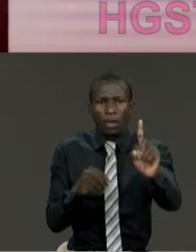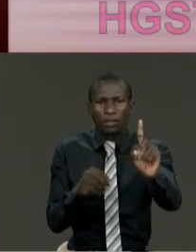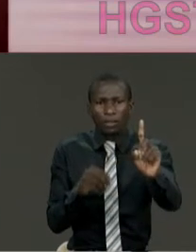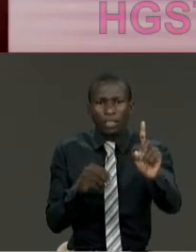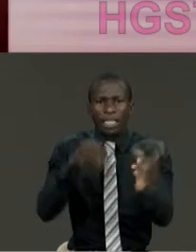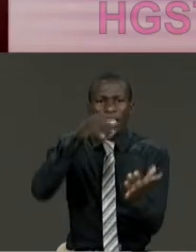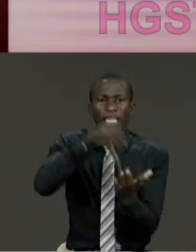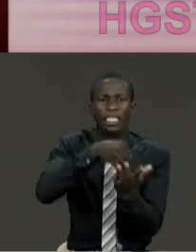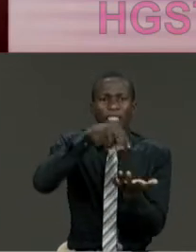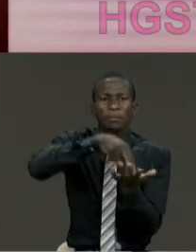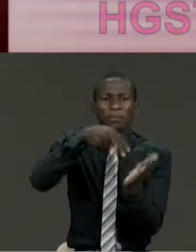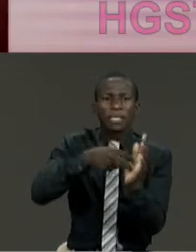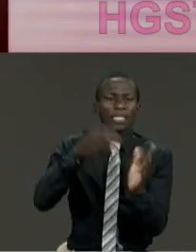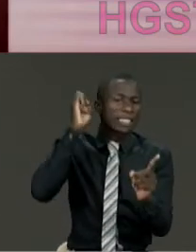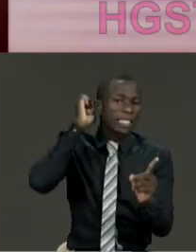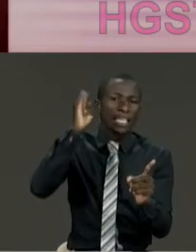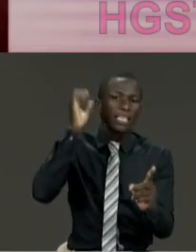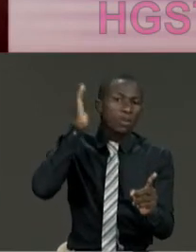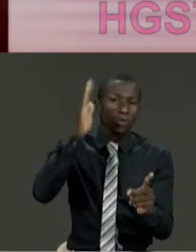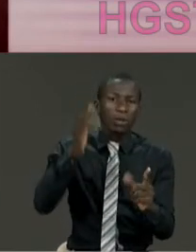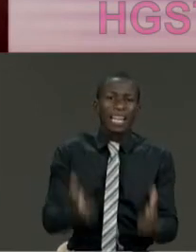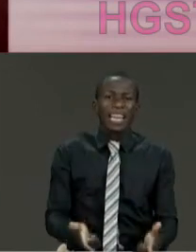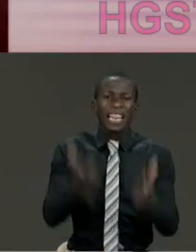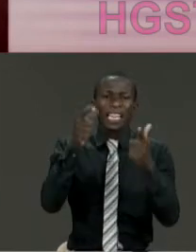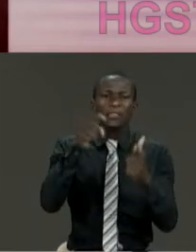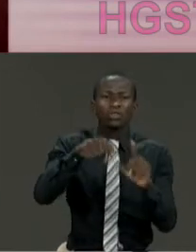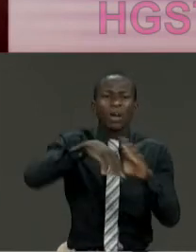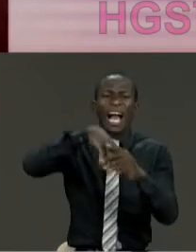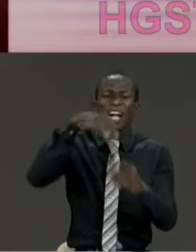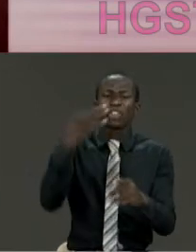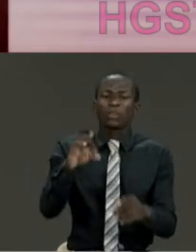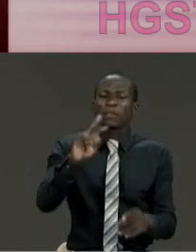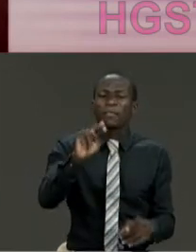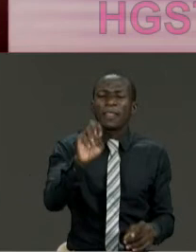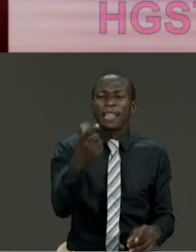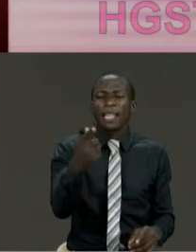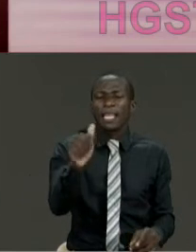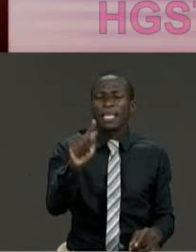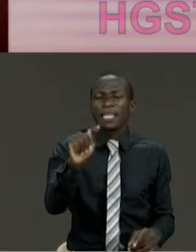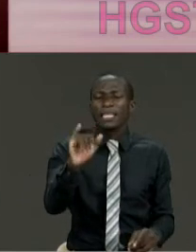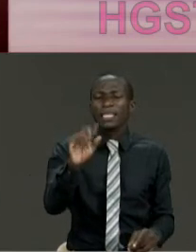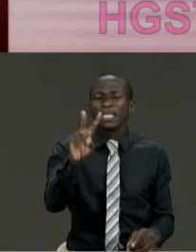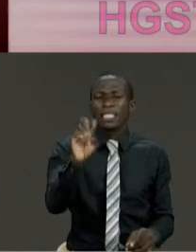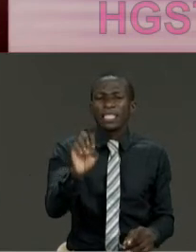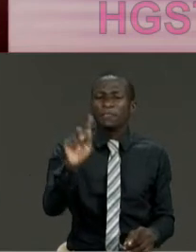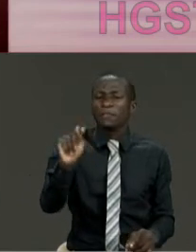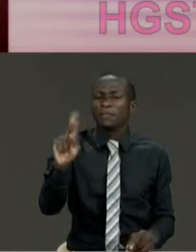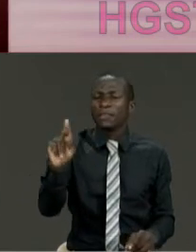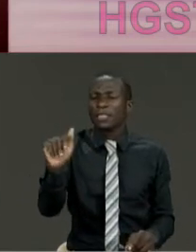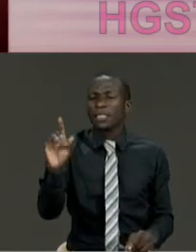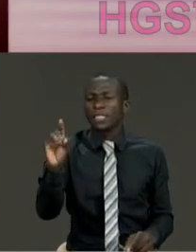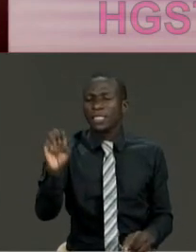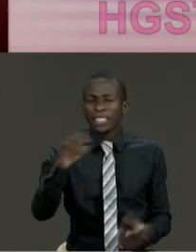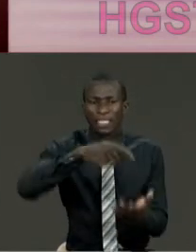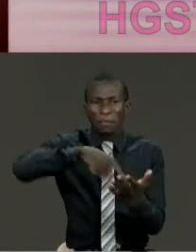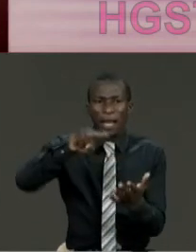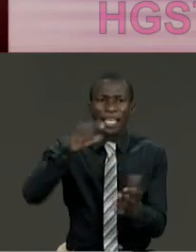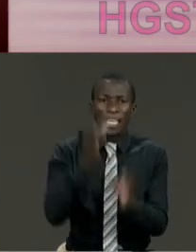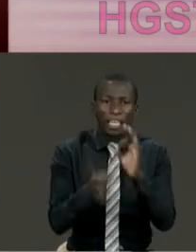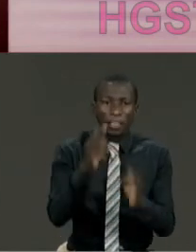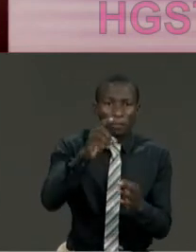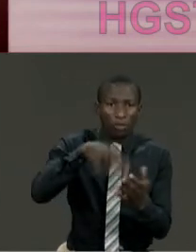it means it will lift you out of negative trademark. When you read the book of Acts of Apostles